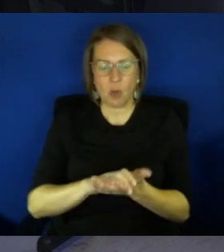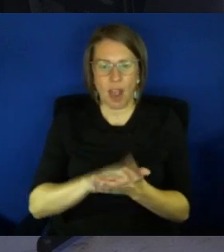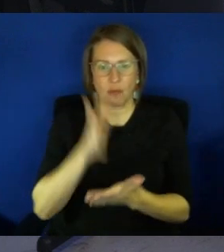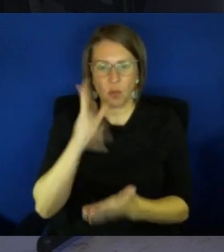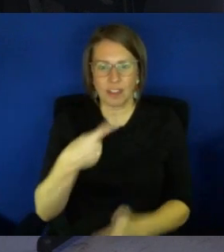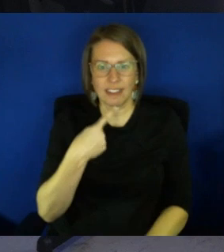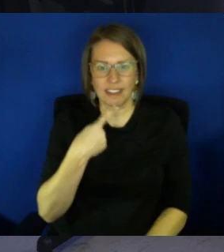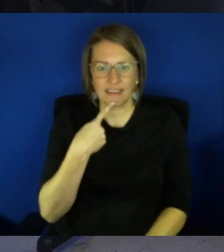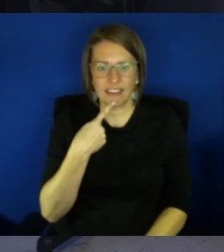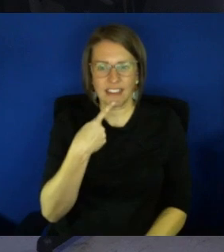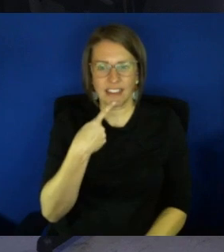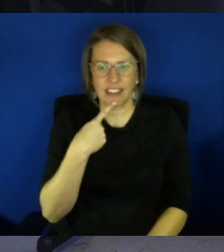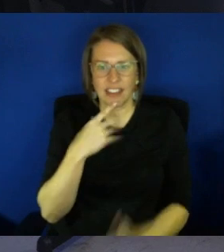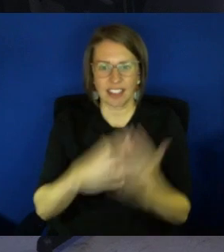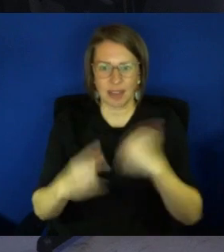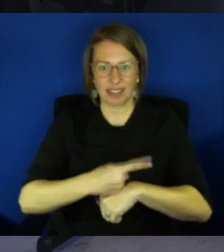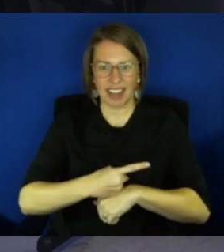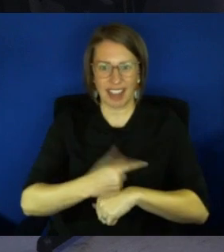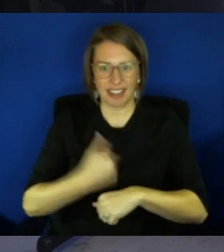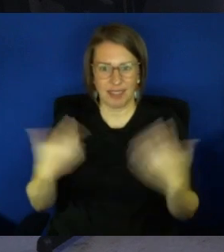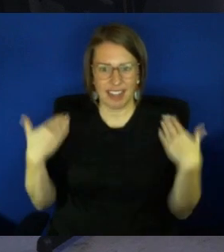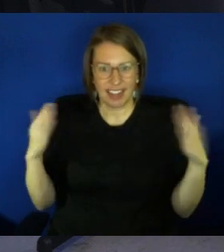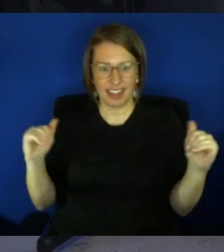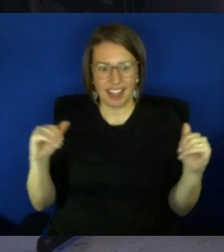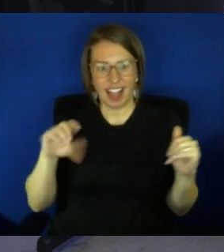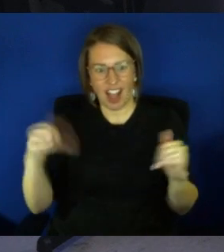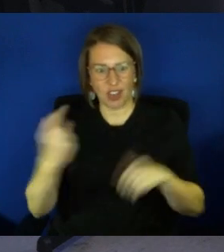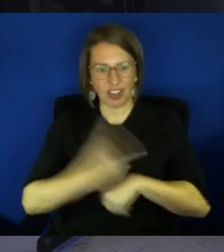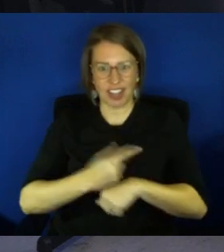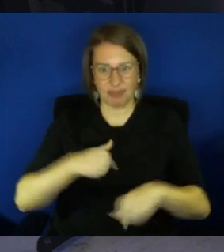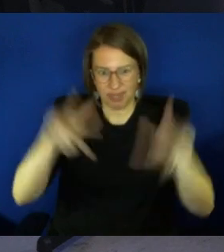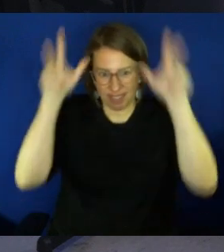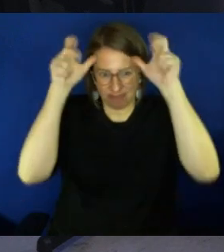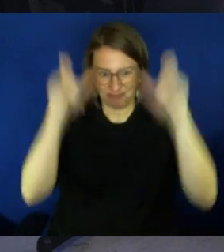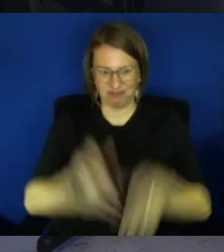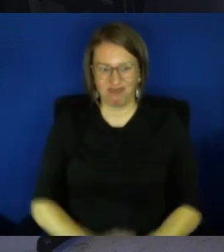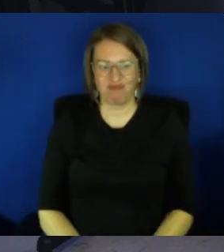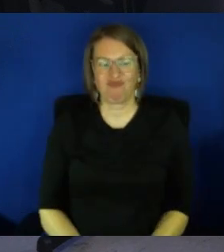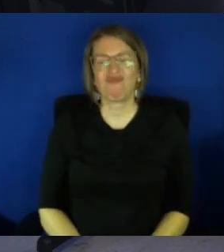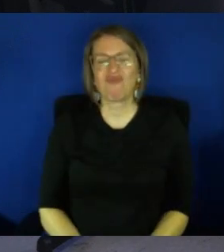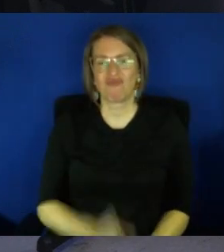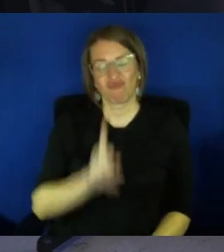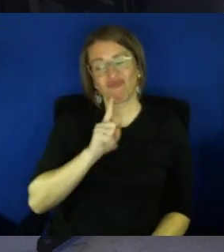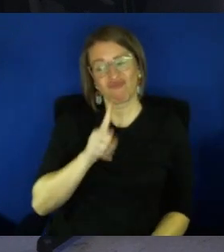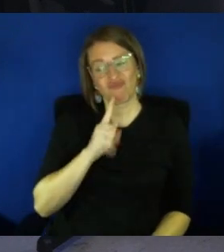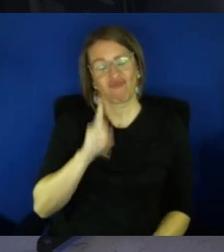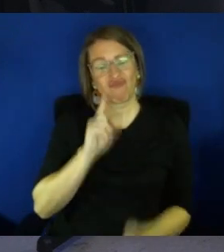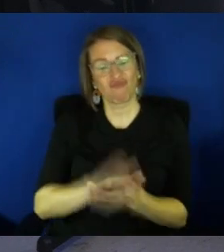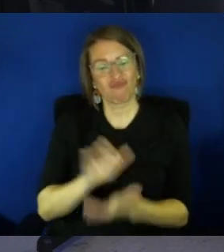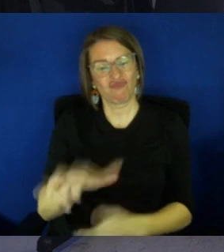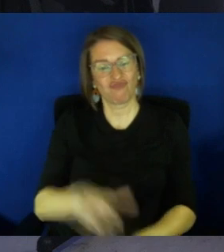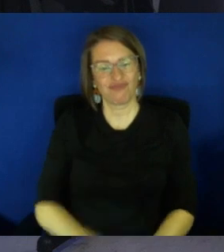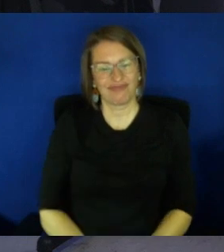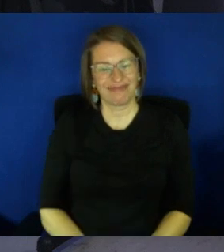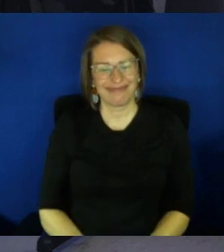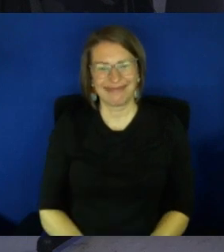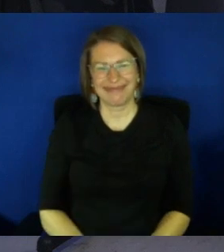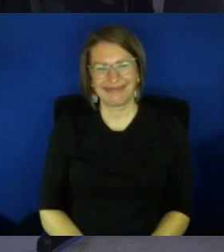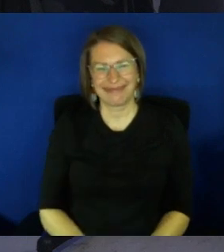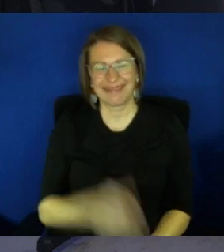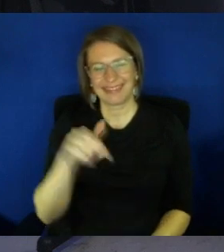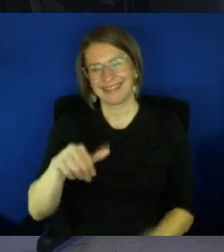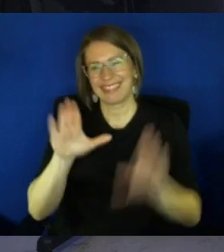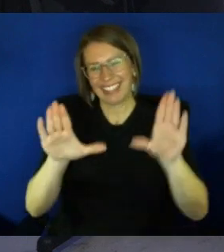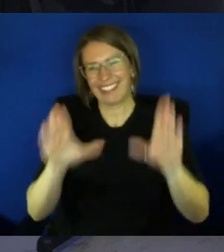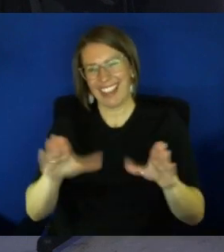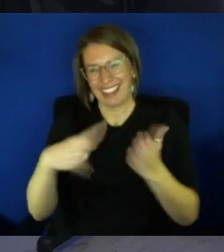some days I can be an angel, and other days I can be a devil. Oh, I'm sure that I fit that category. All right. This has been a great discussion. I'm